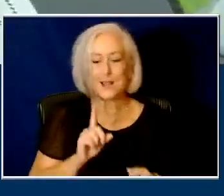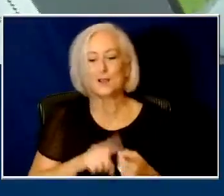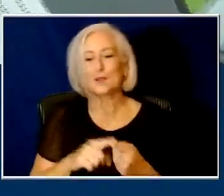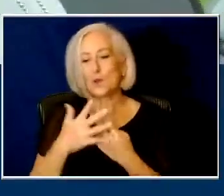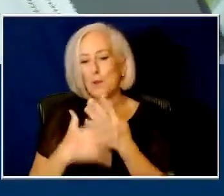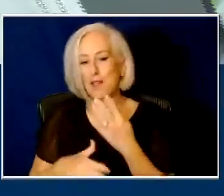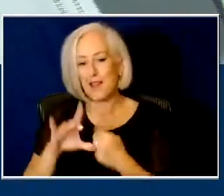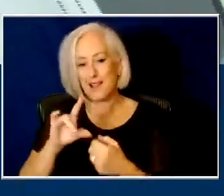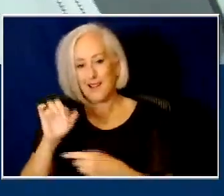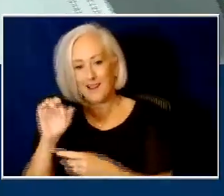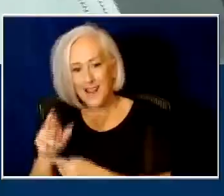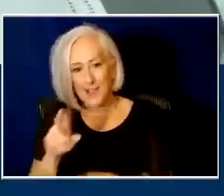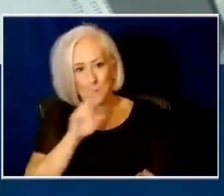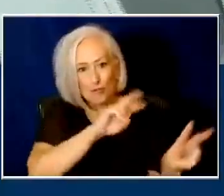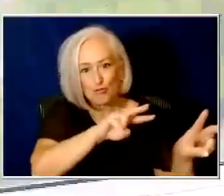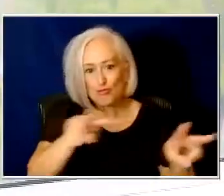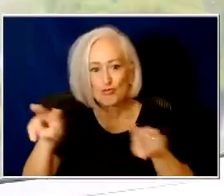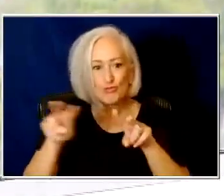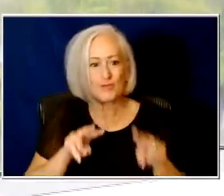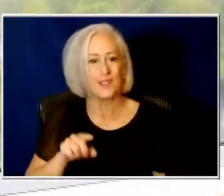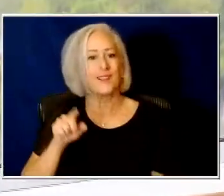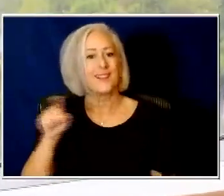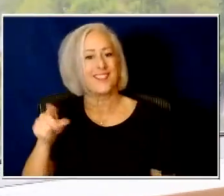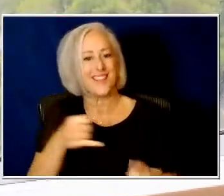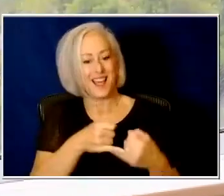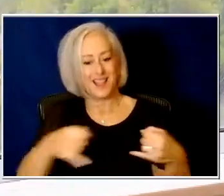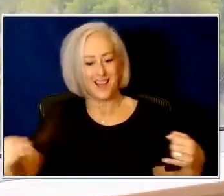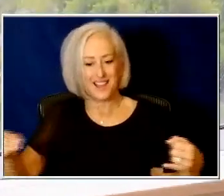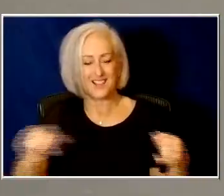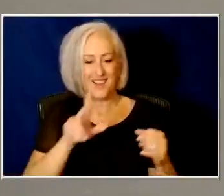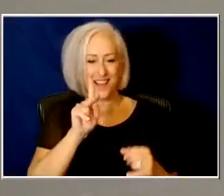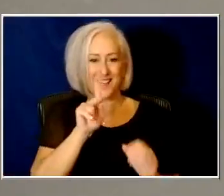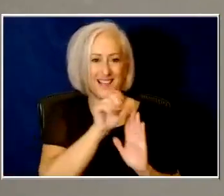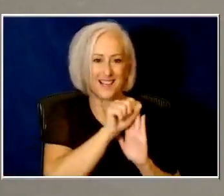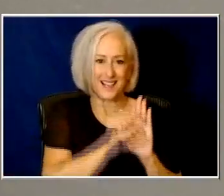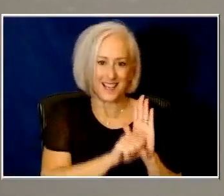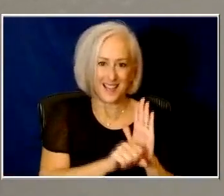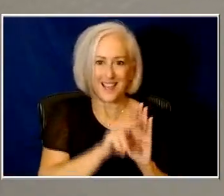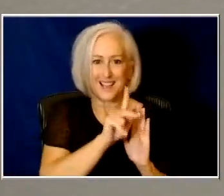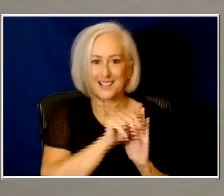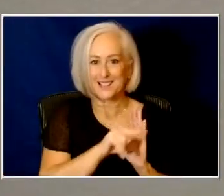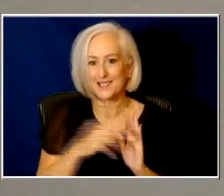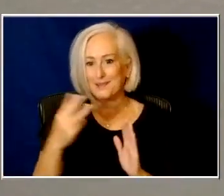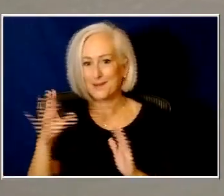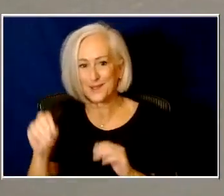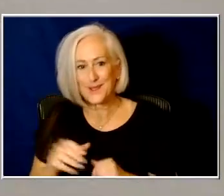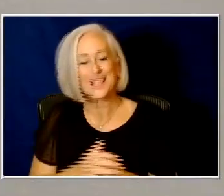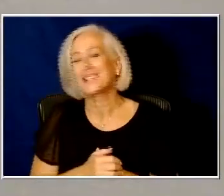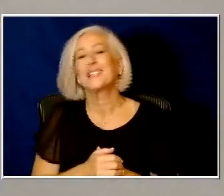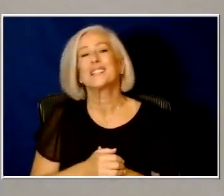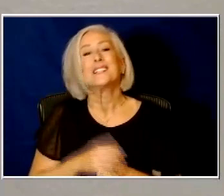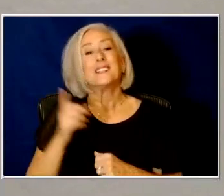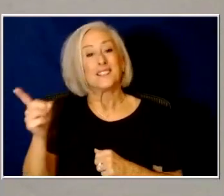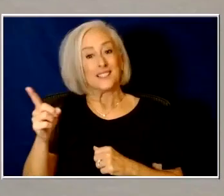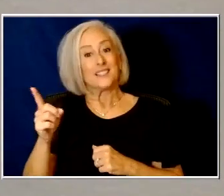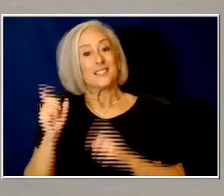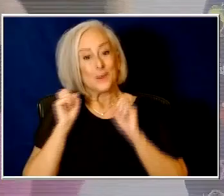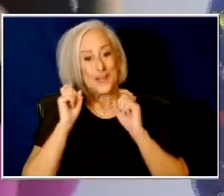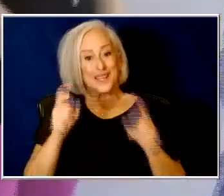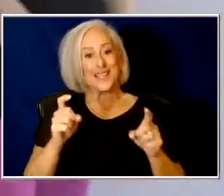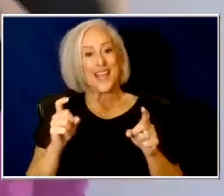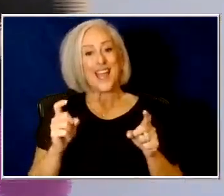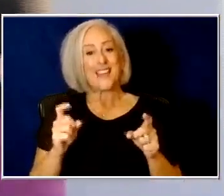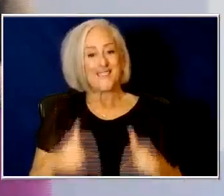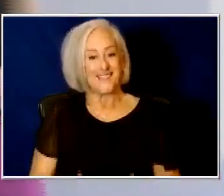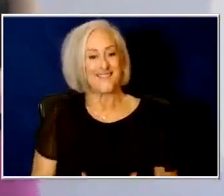means there is this is in Kansas. The student turned scientist who gave the gift of life is humbled by David, who